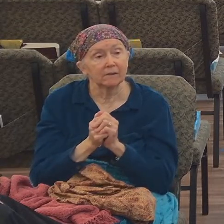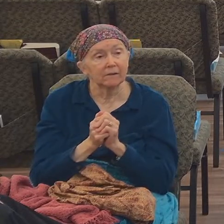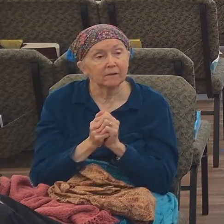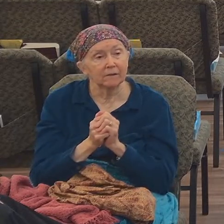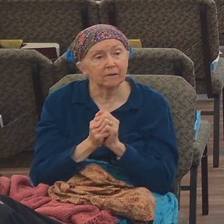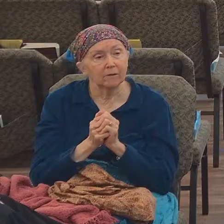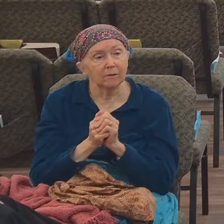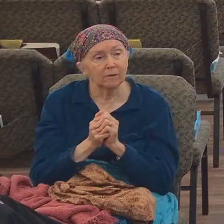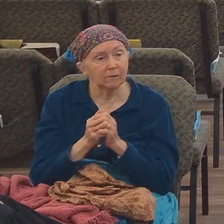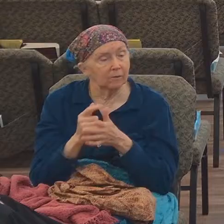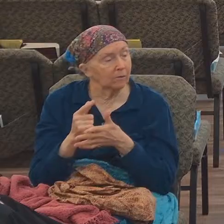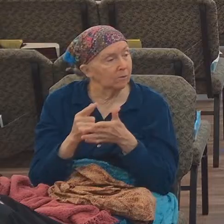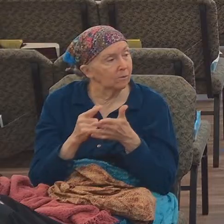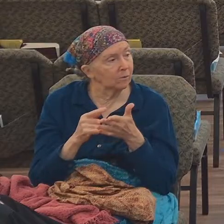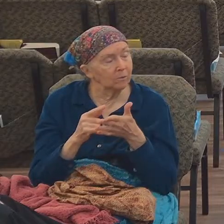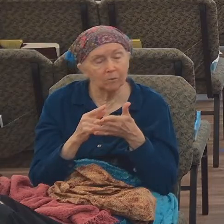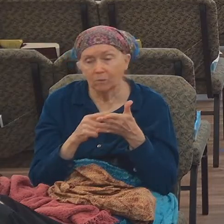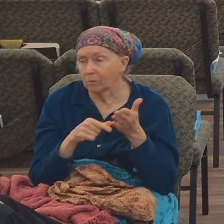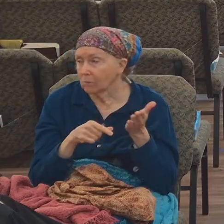What's he saying?